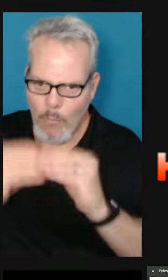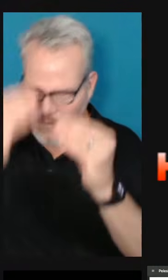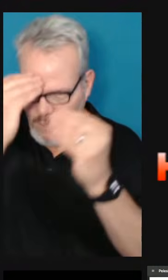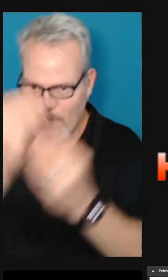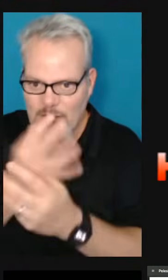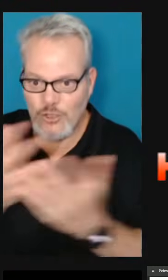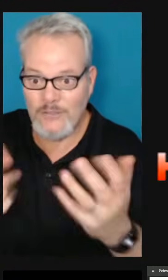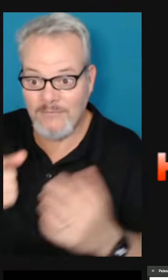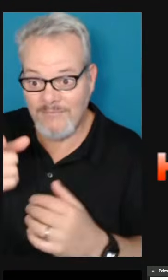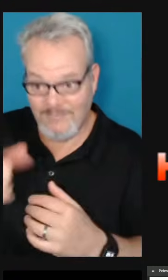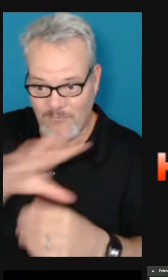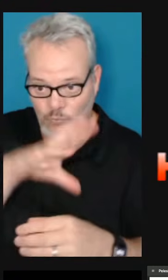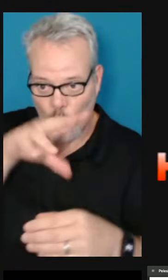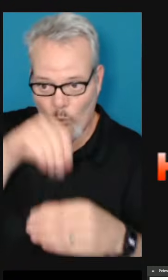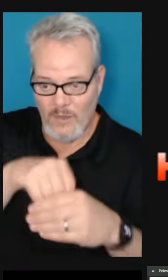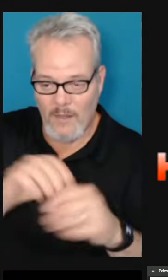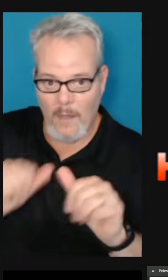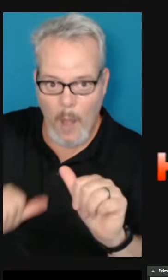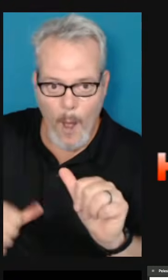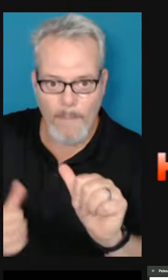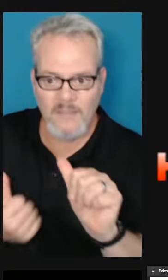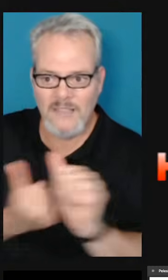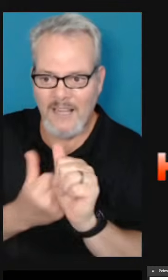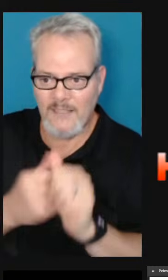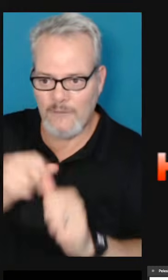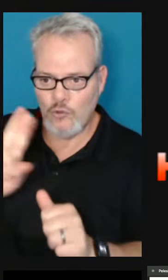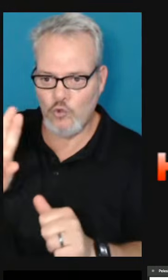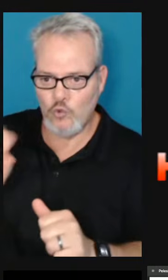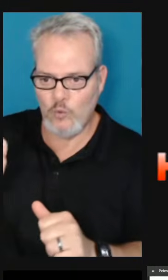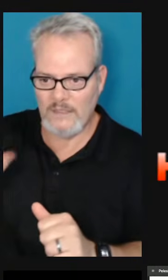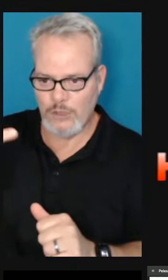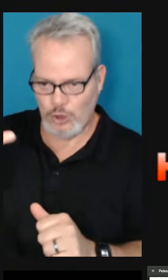in the USGS update, they are citing this document as well.